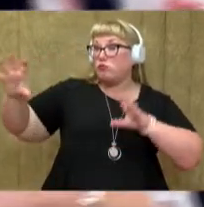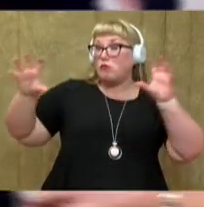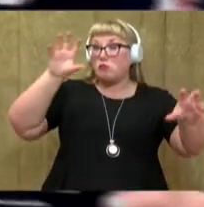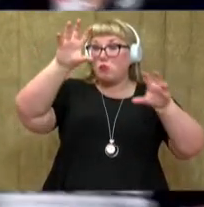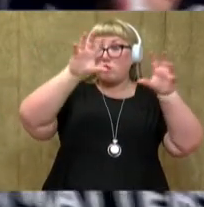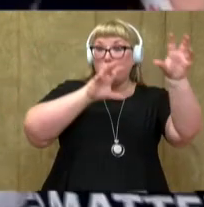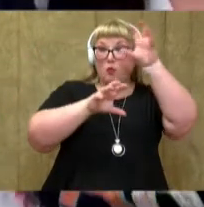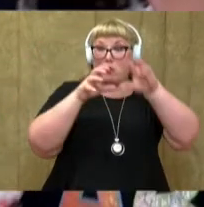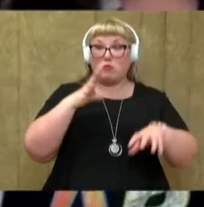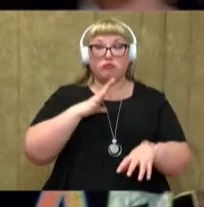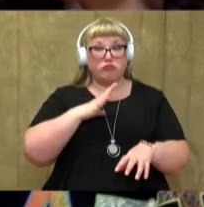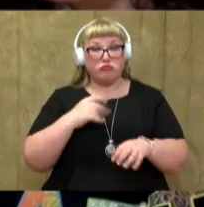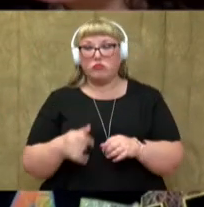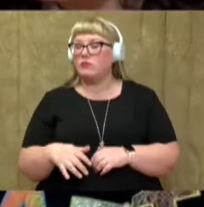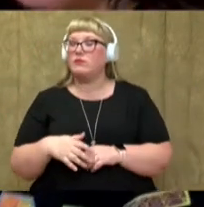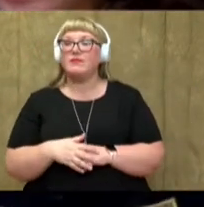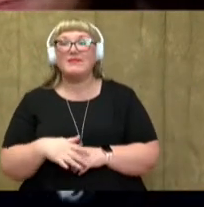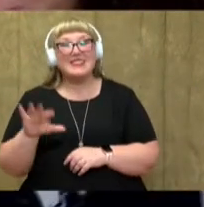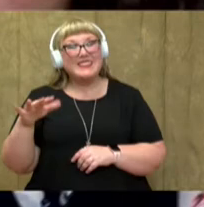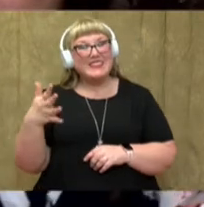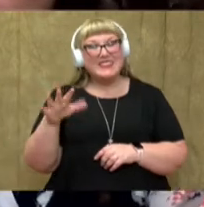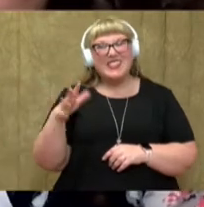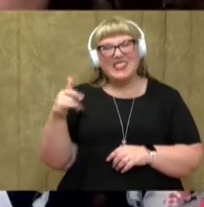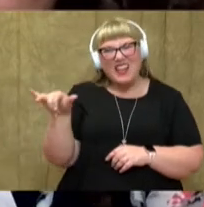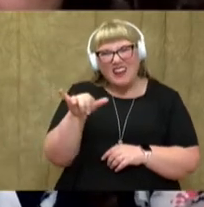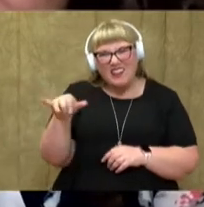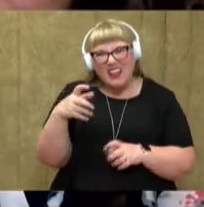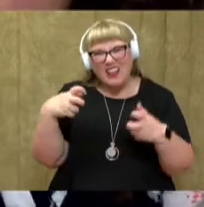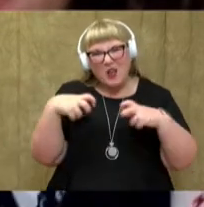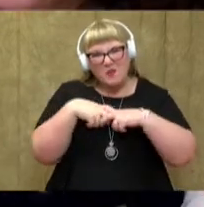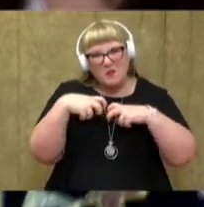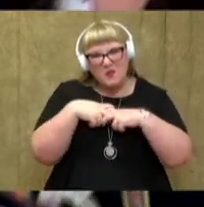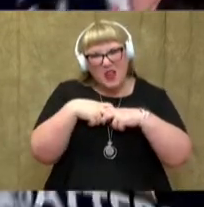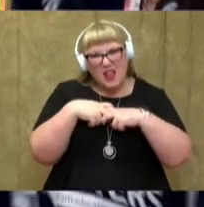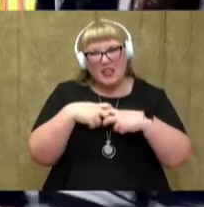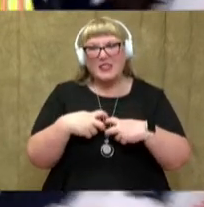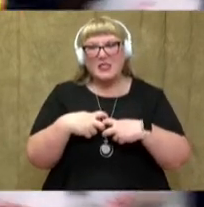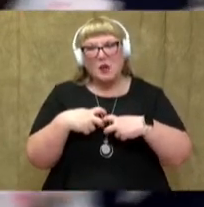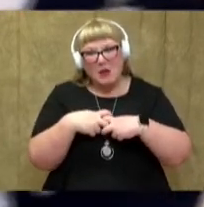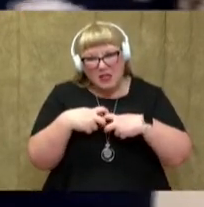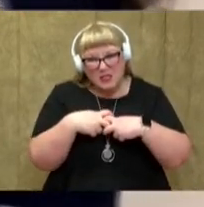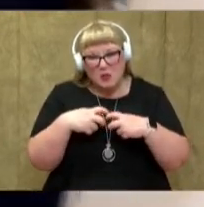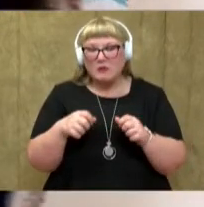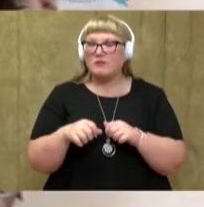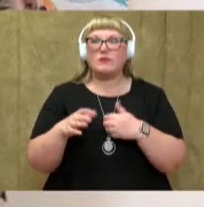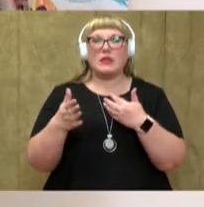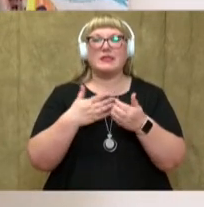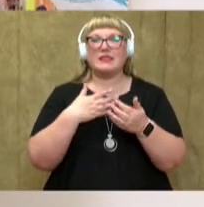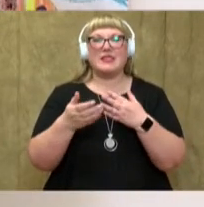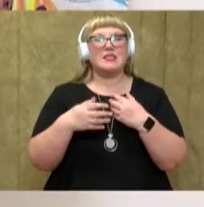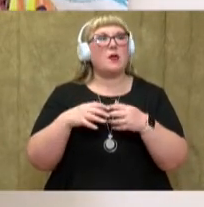It's kind of like a puzzle, but you don't have to worry about fitting the pieces together.